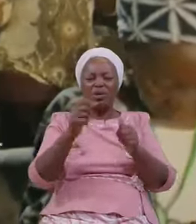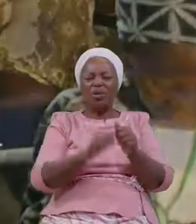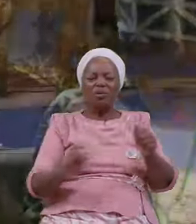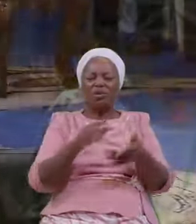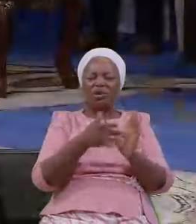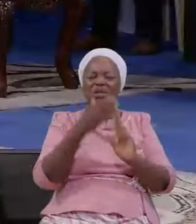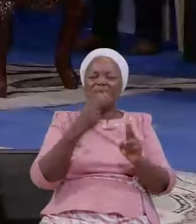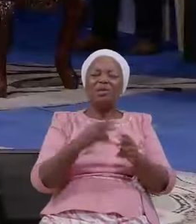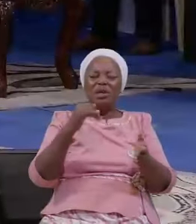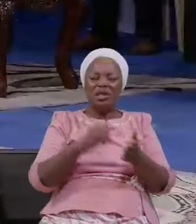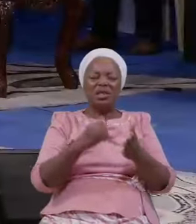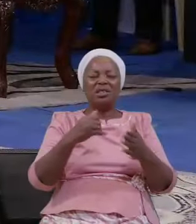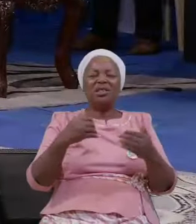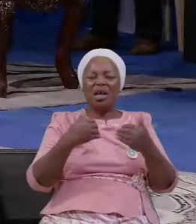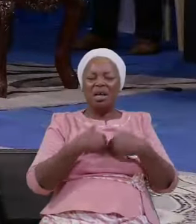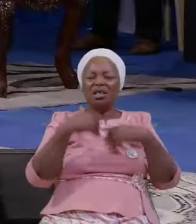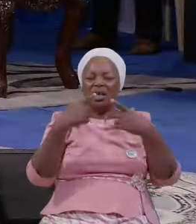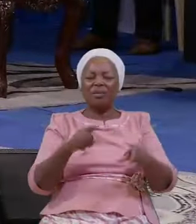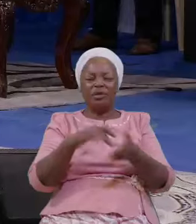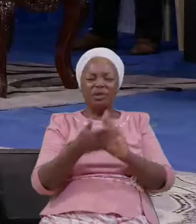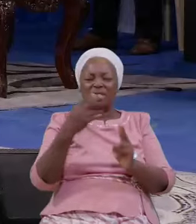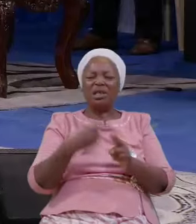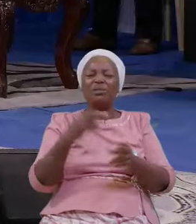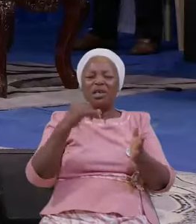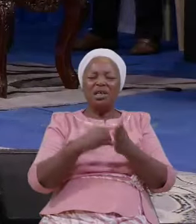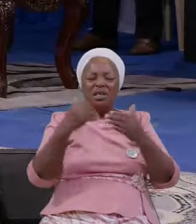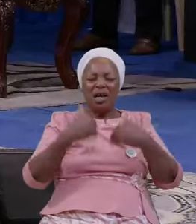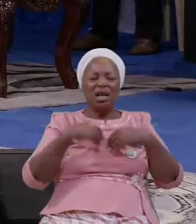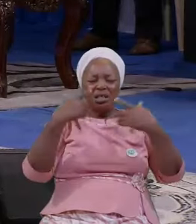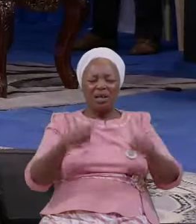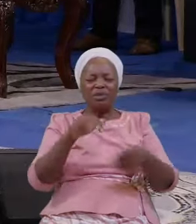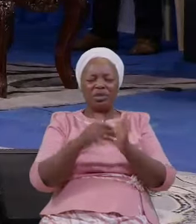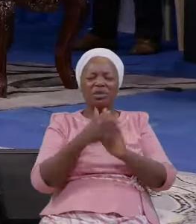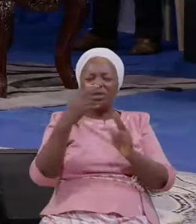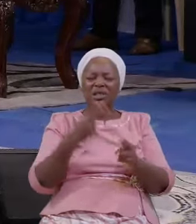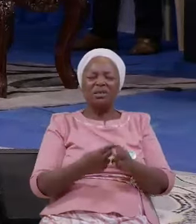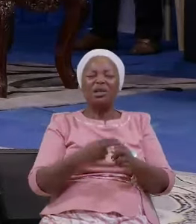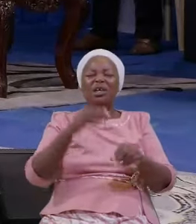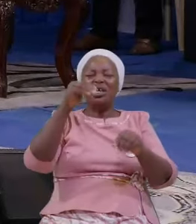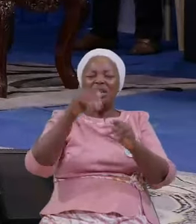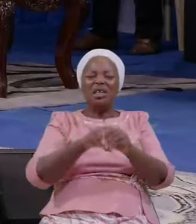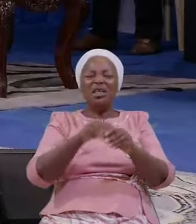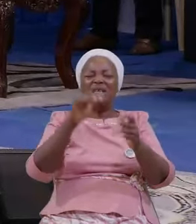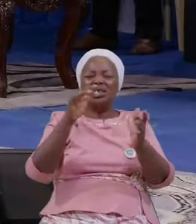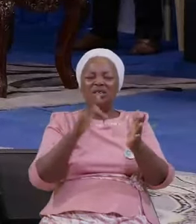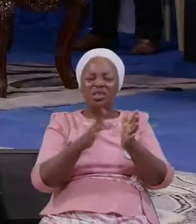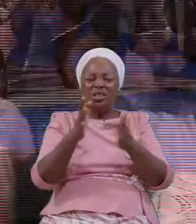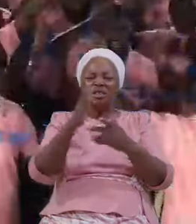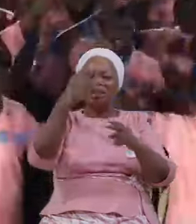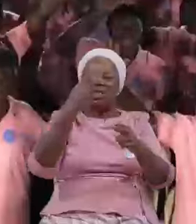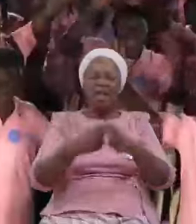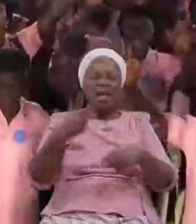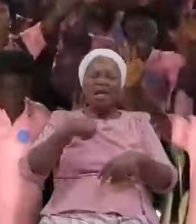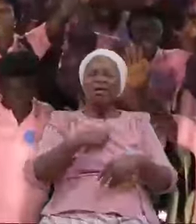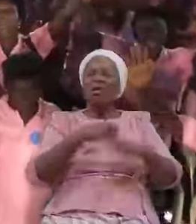done. It is done. In Jesus' name we